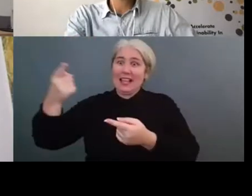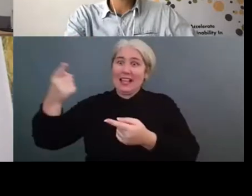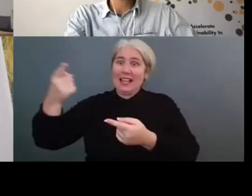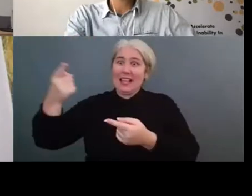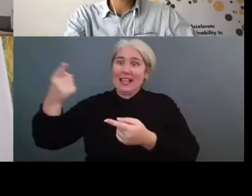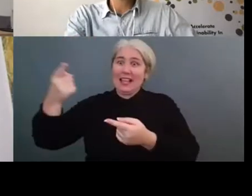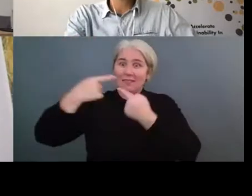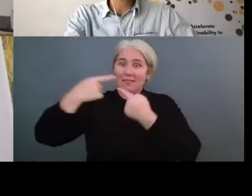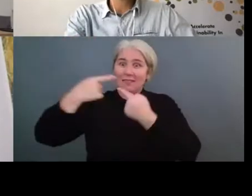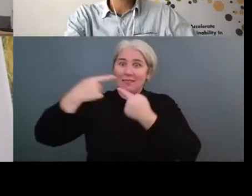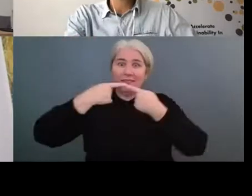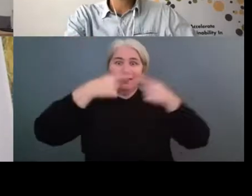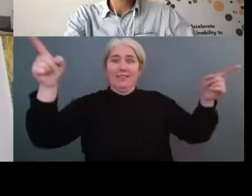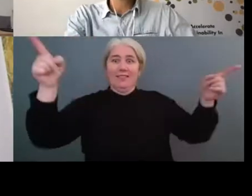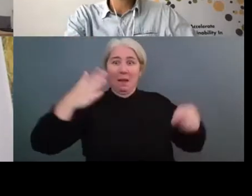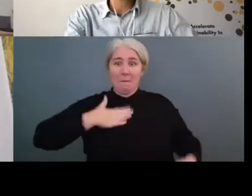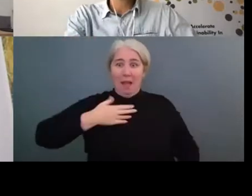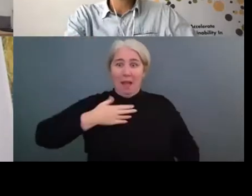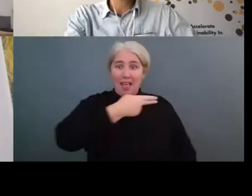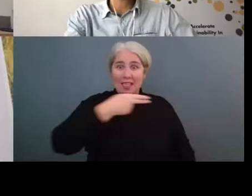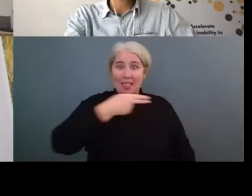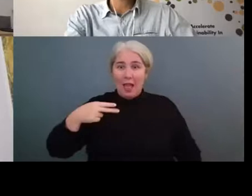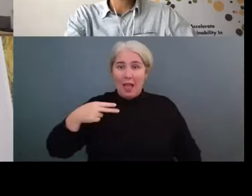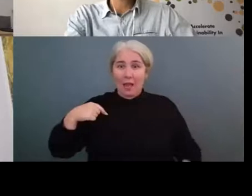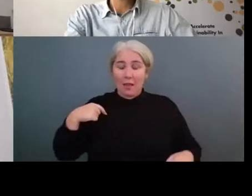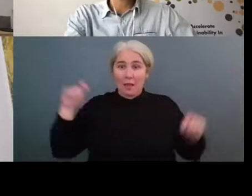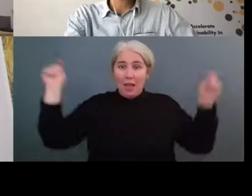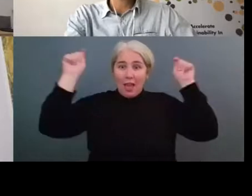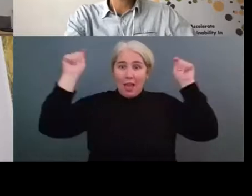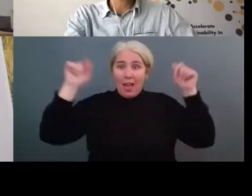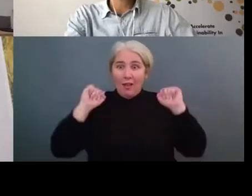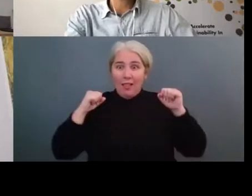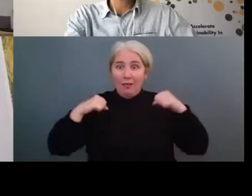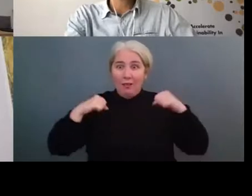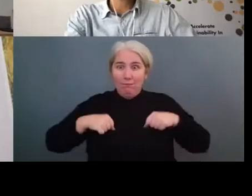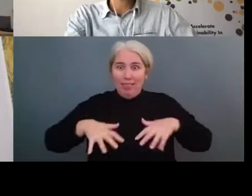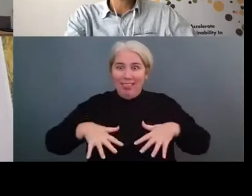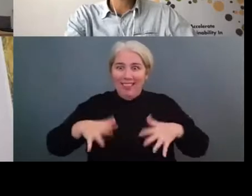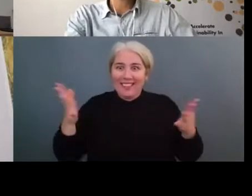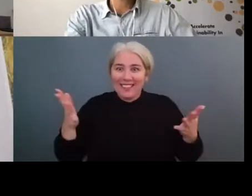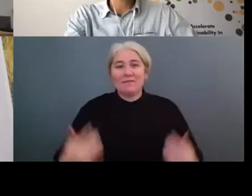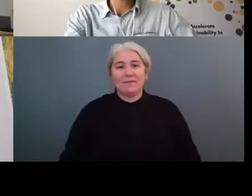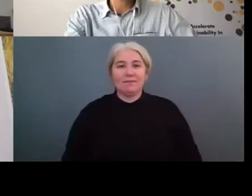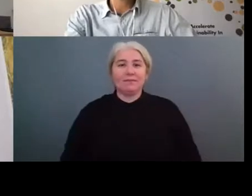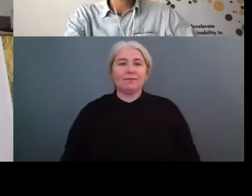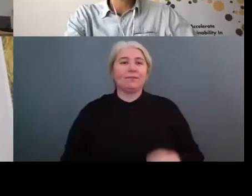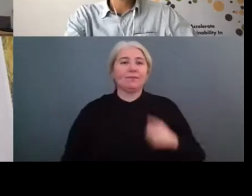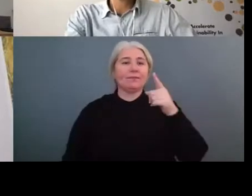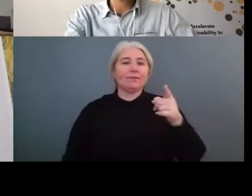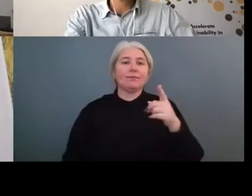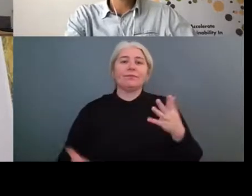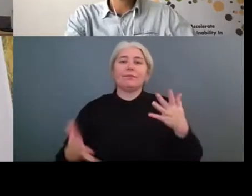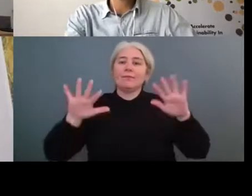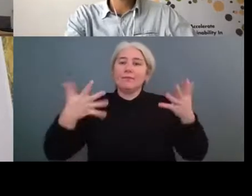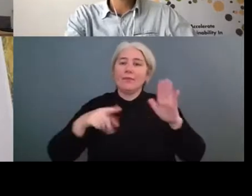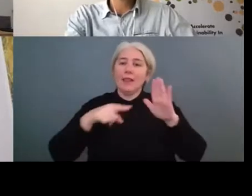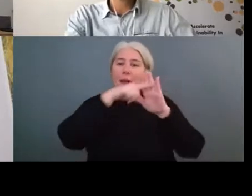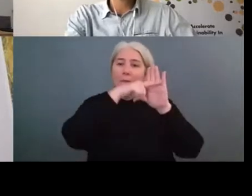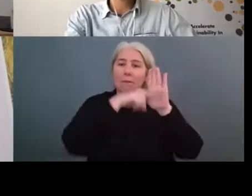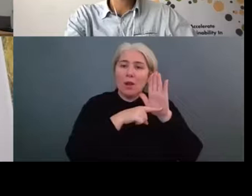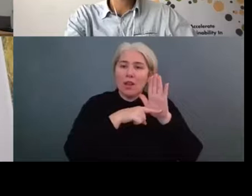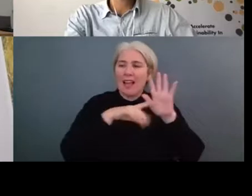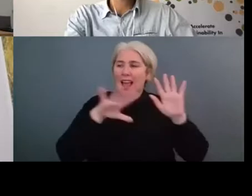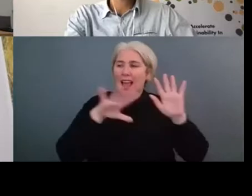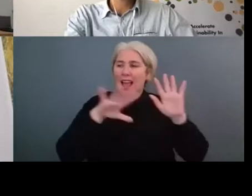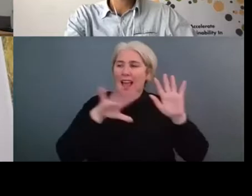That leads us to the question of the policies, the actual policies that can be implemented. I mean, we were talking about